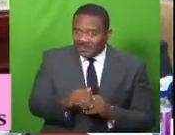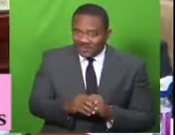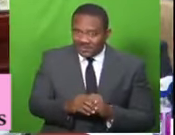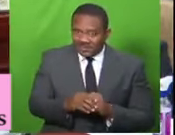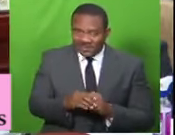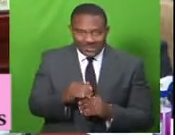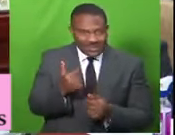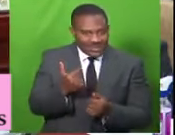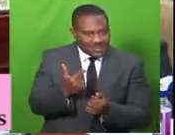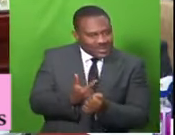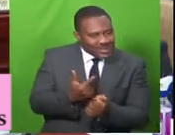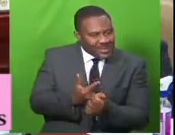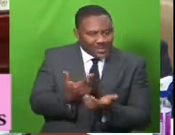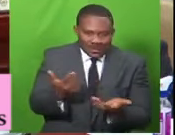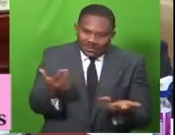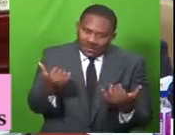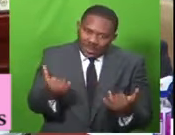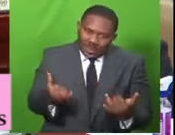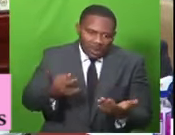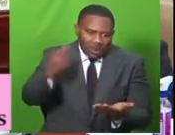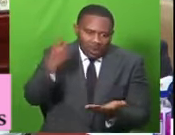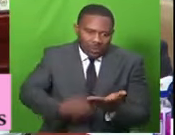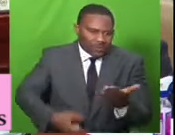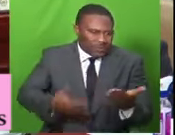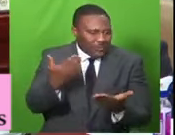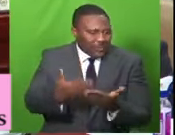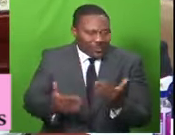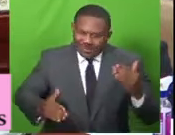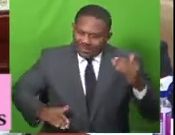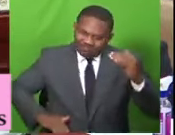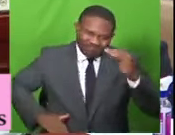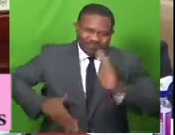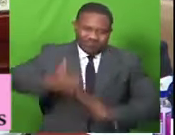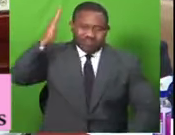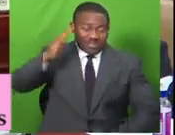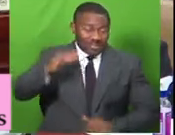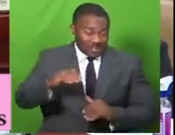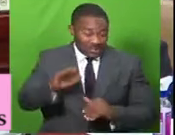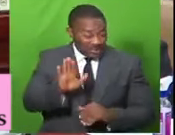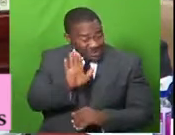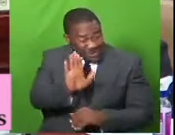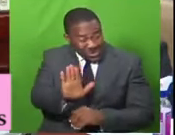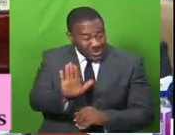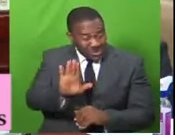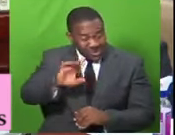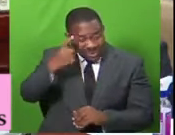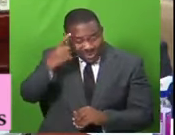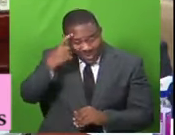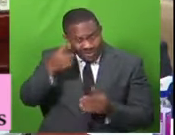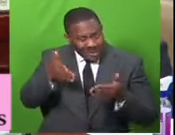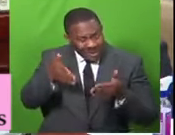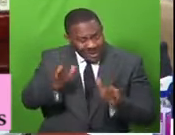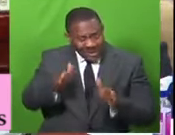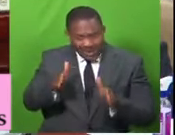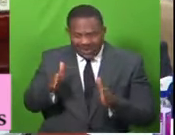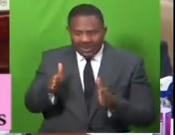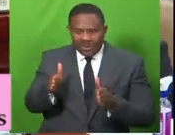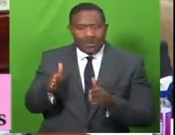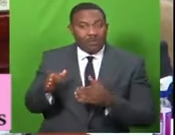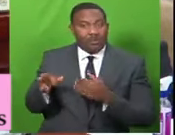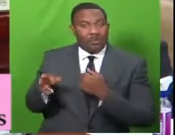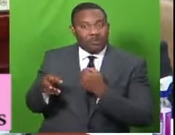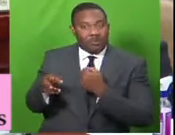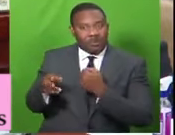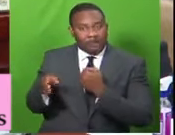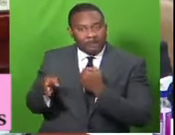Ghana is witnessing hyperinflation, largely because, Mr. President, your government allowed the Bank of